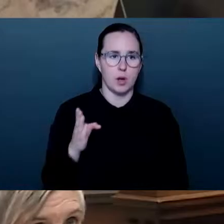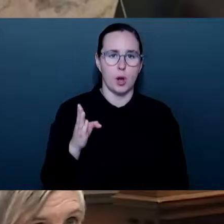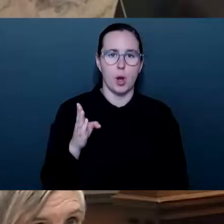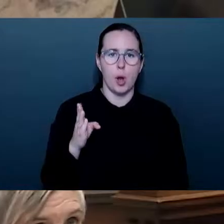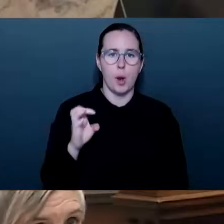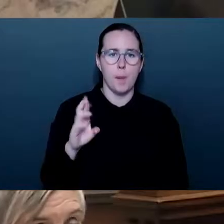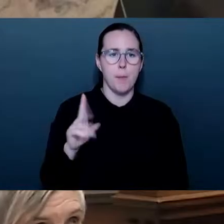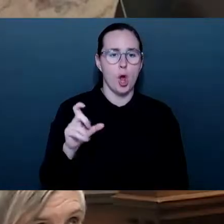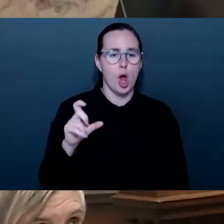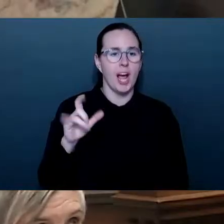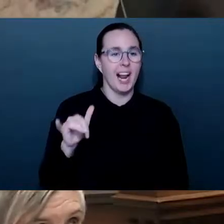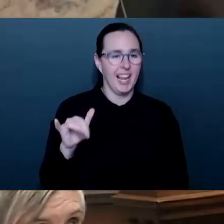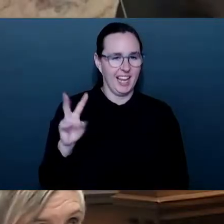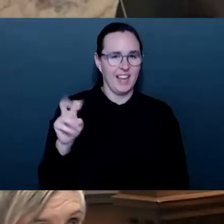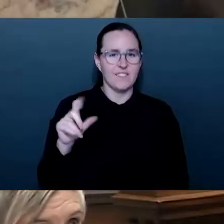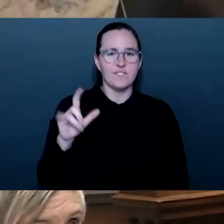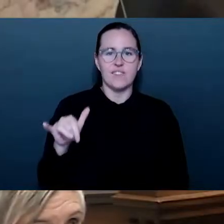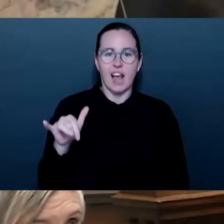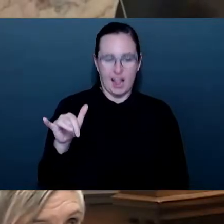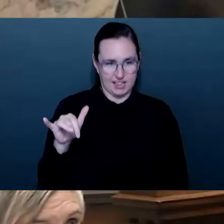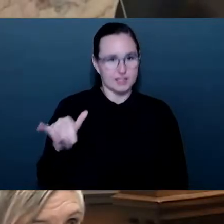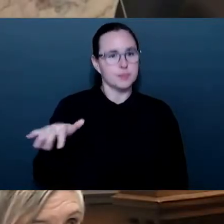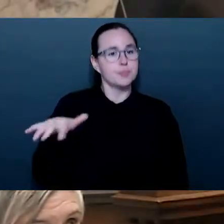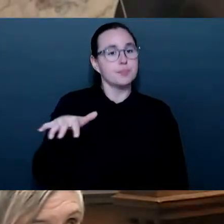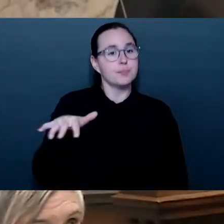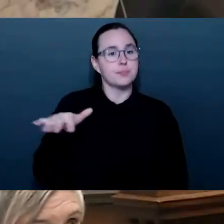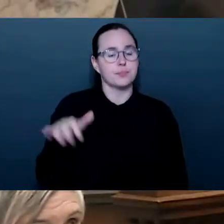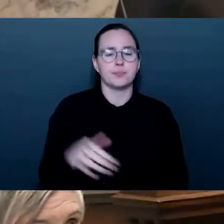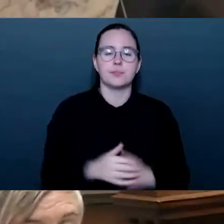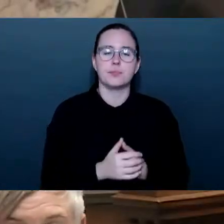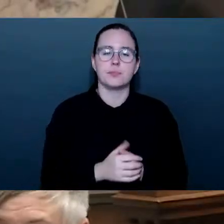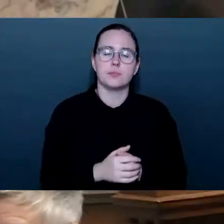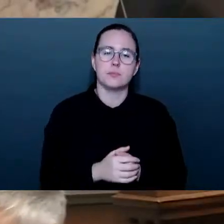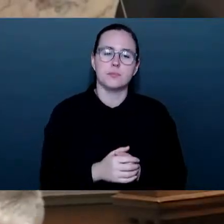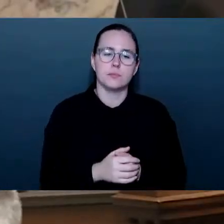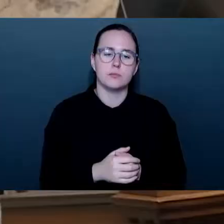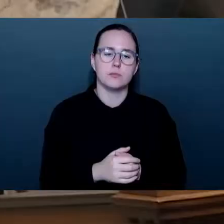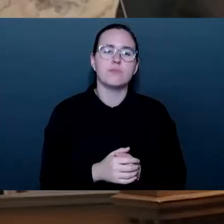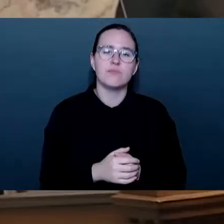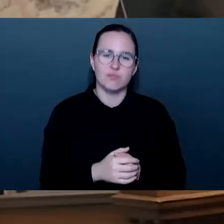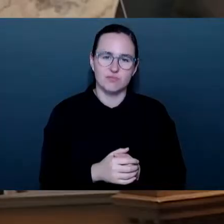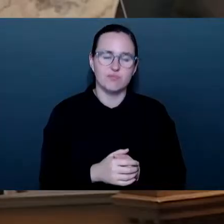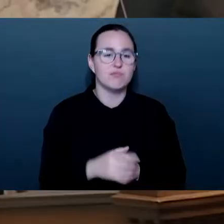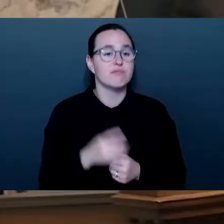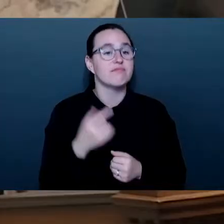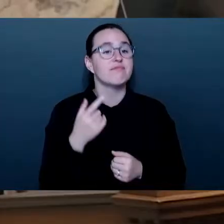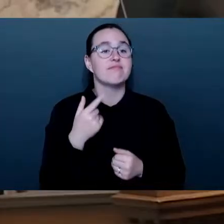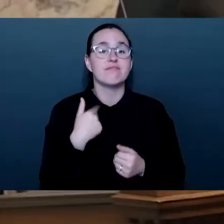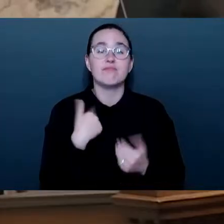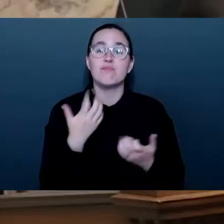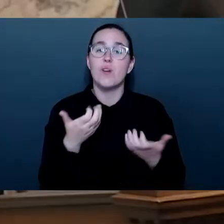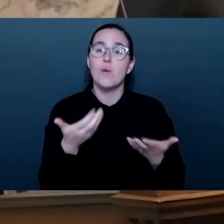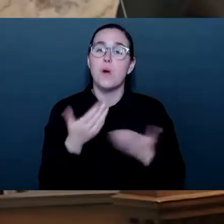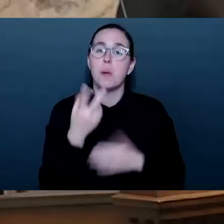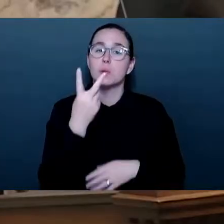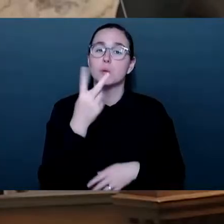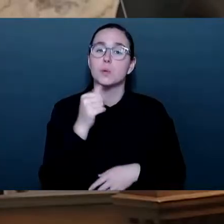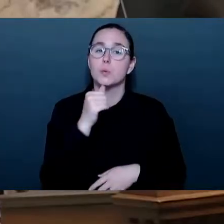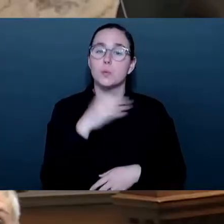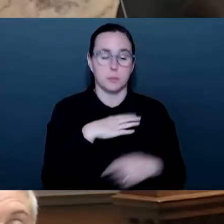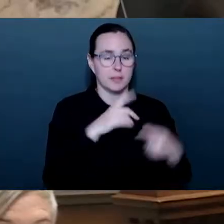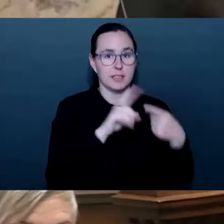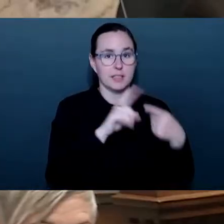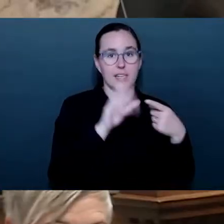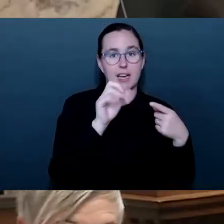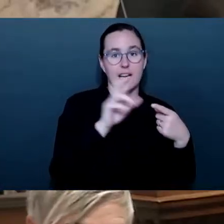welcome two women into the House, Carrie Bassett, the Executive Director, and Charlene Johnson, Board Chair of the Northwest Child